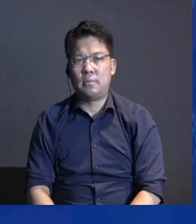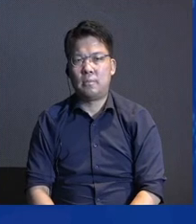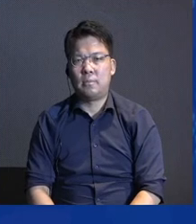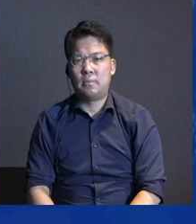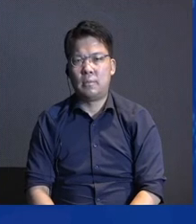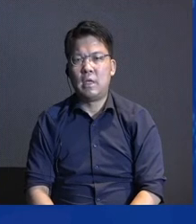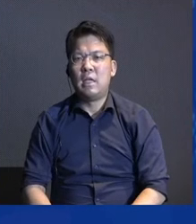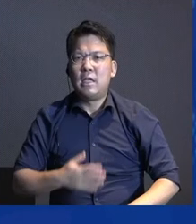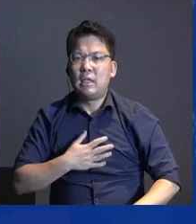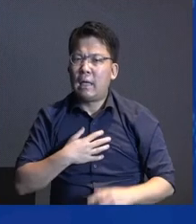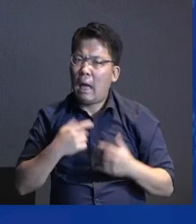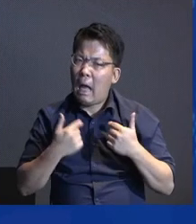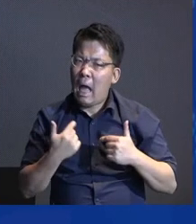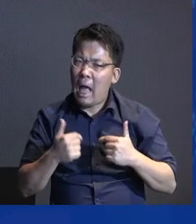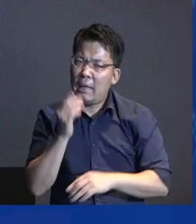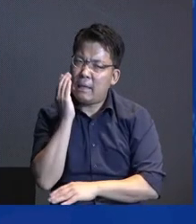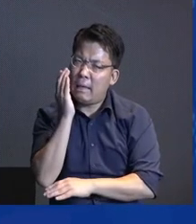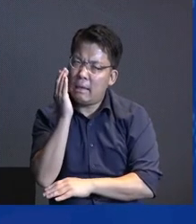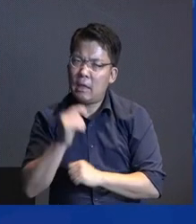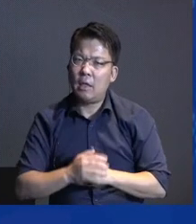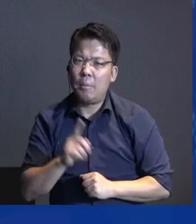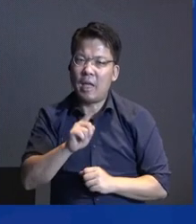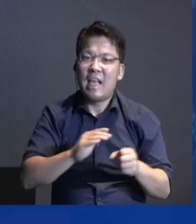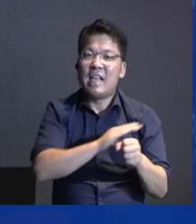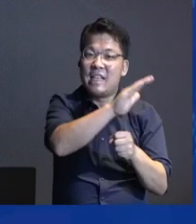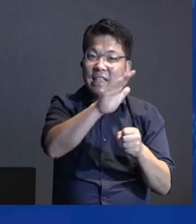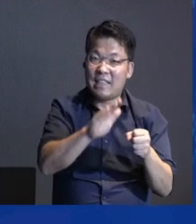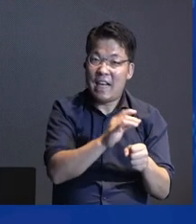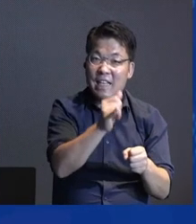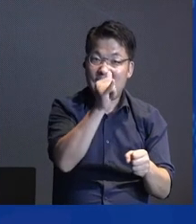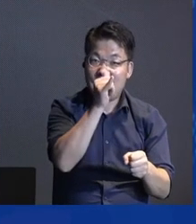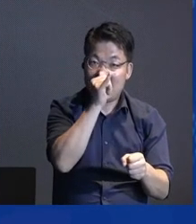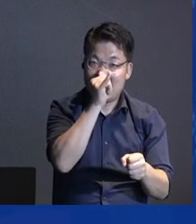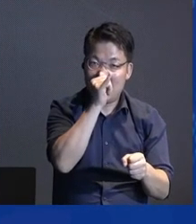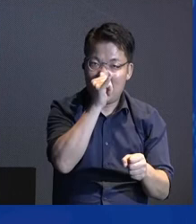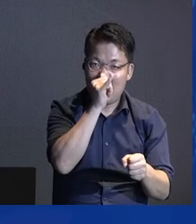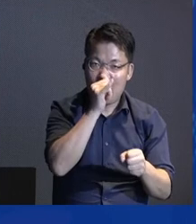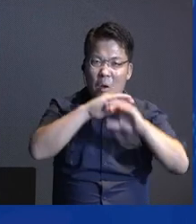you have love. Thank you so much. That's all for today. Thank you very much.